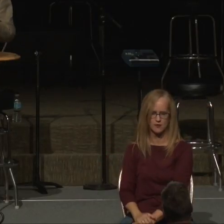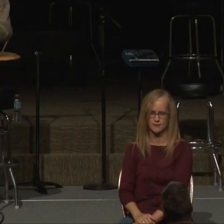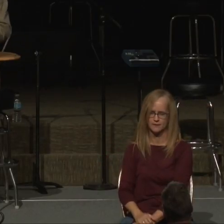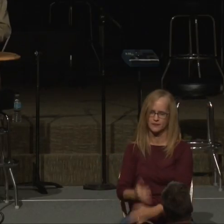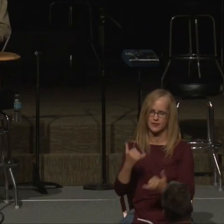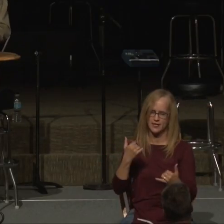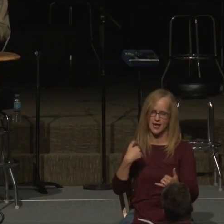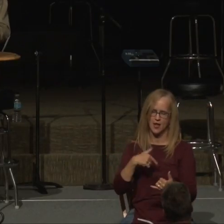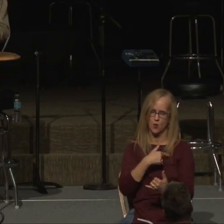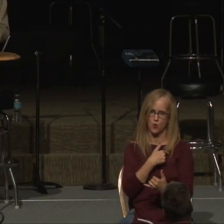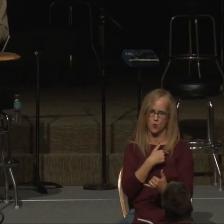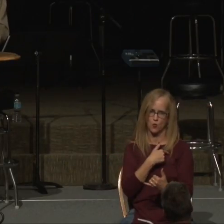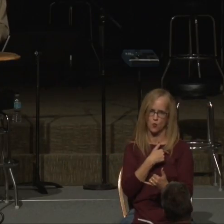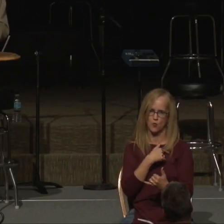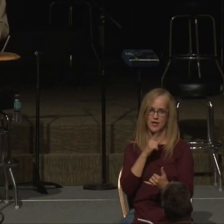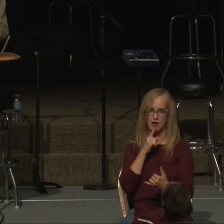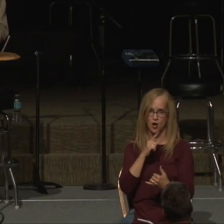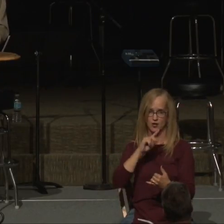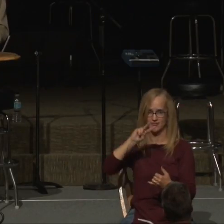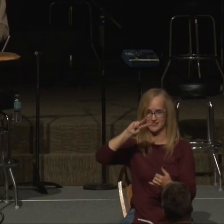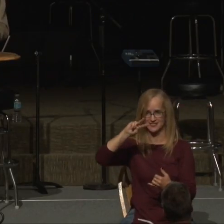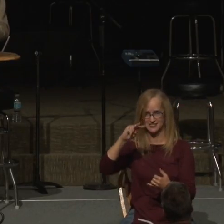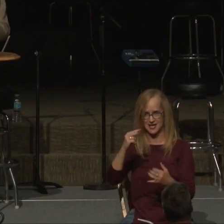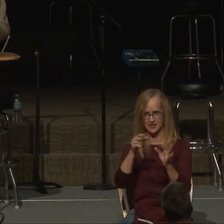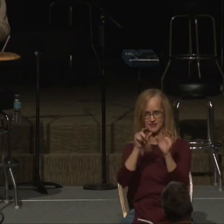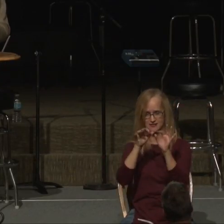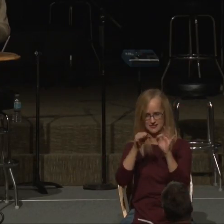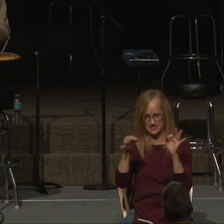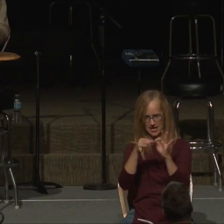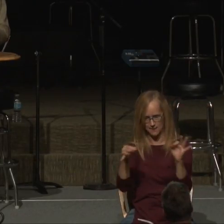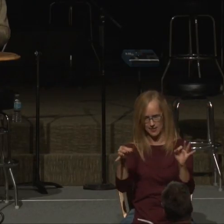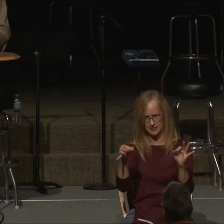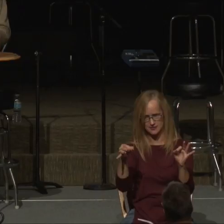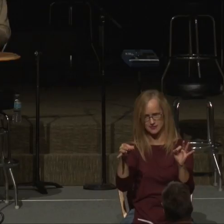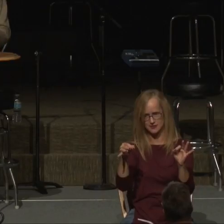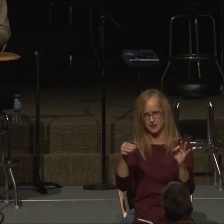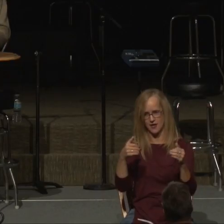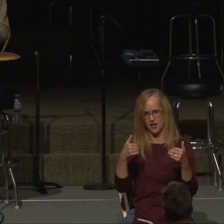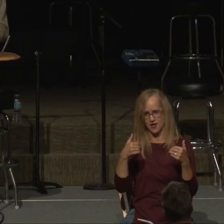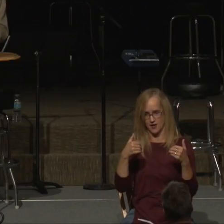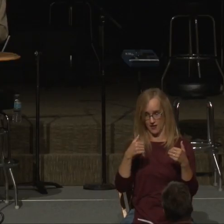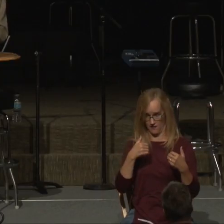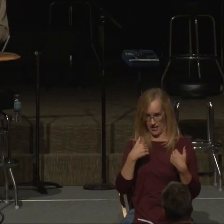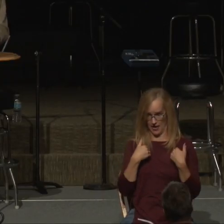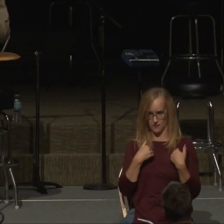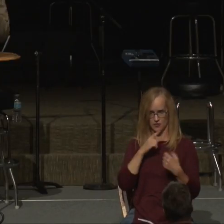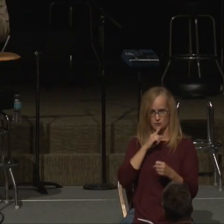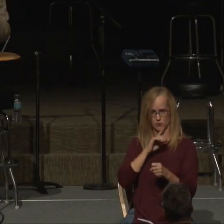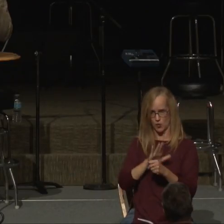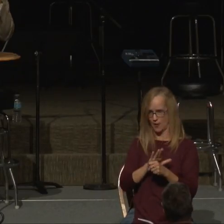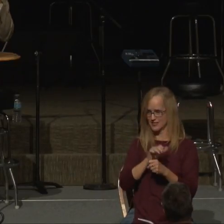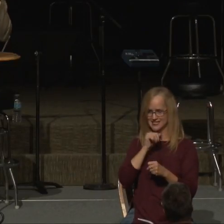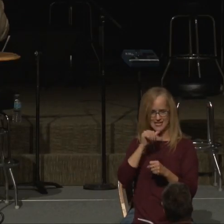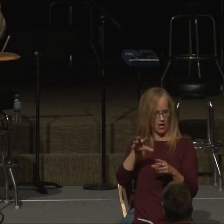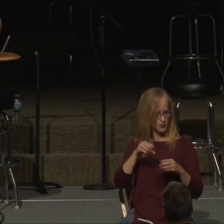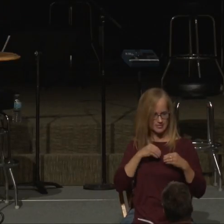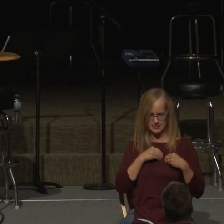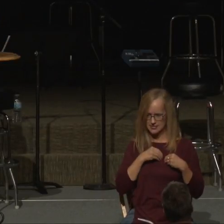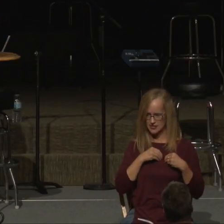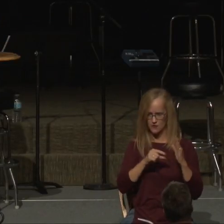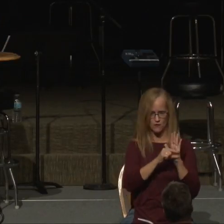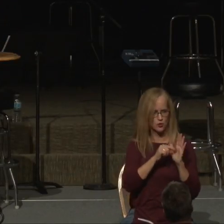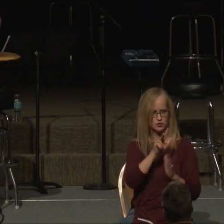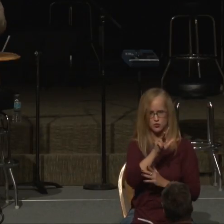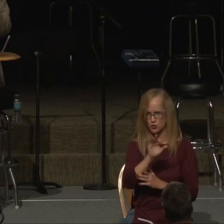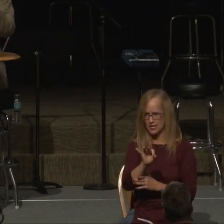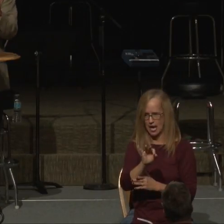And now we come to the second statement of having been promised and not received. Notice verse 39. And